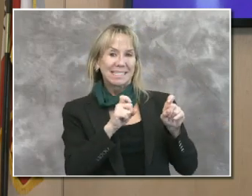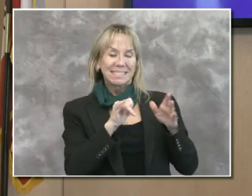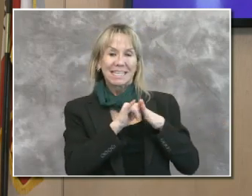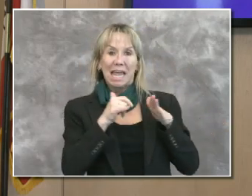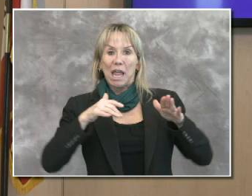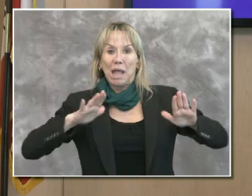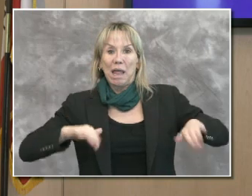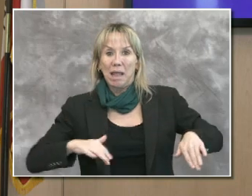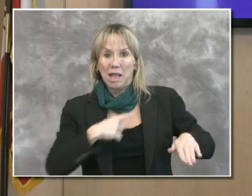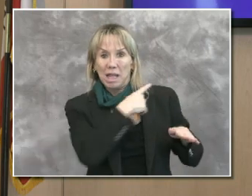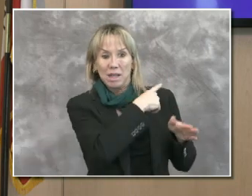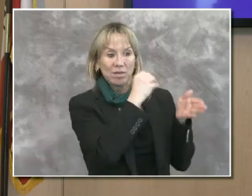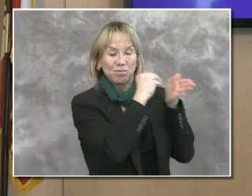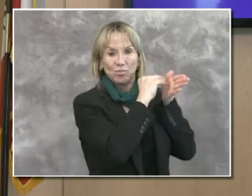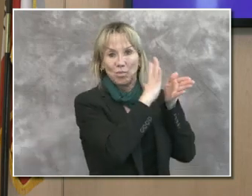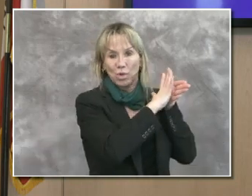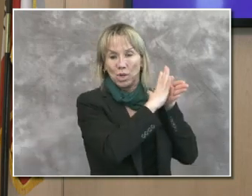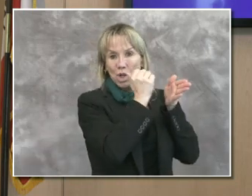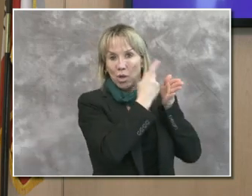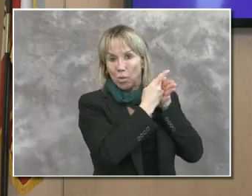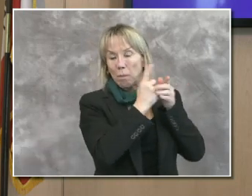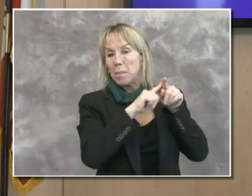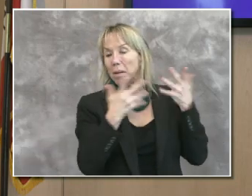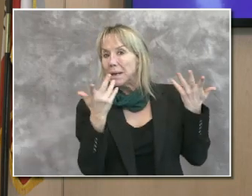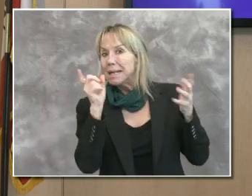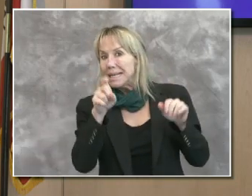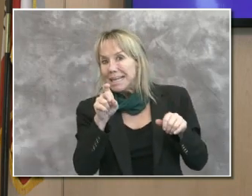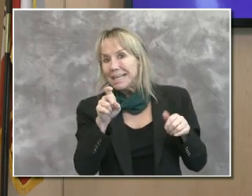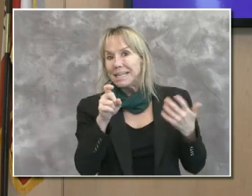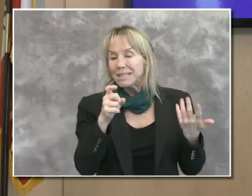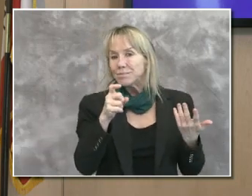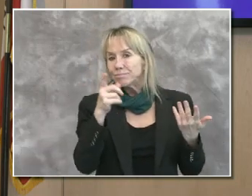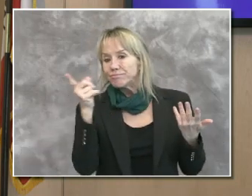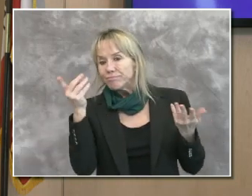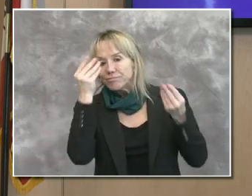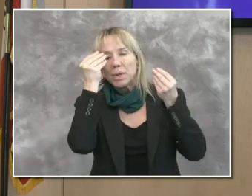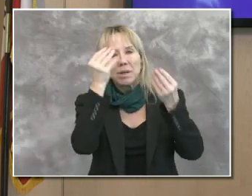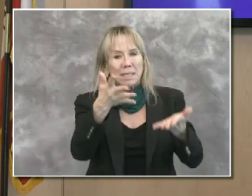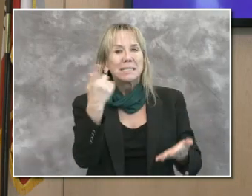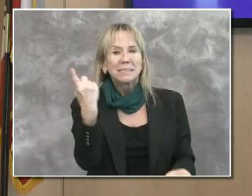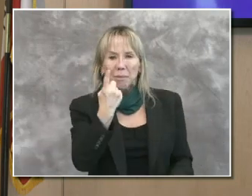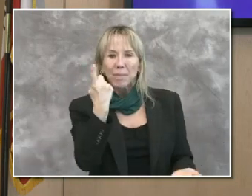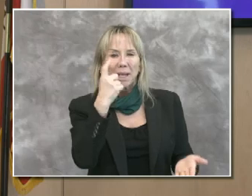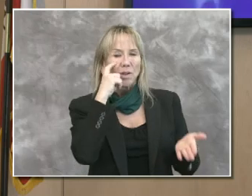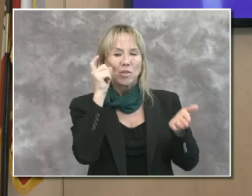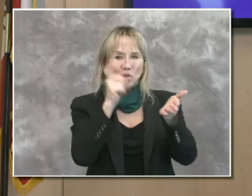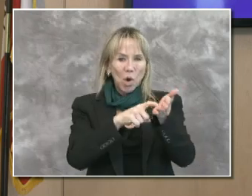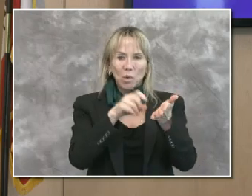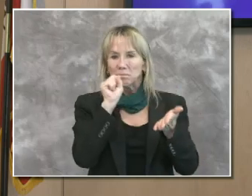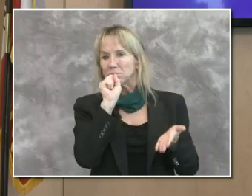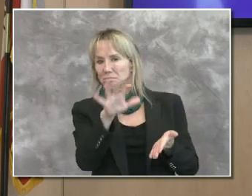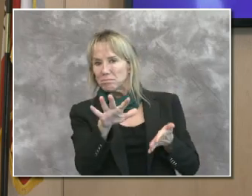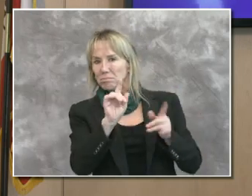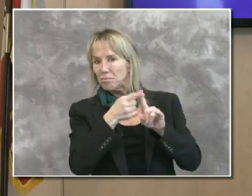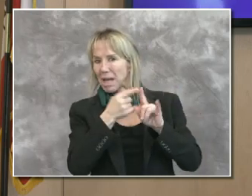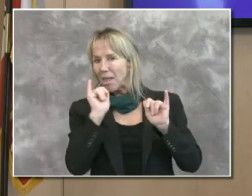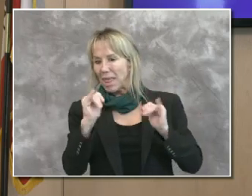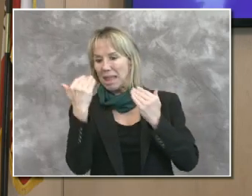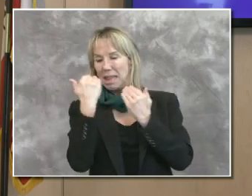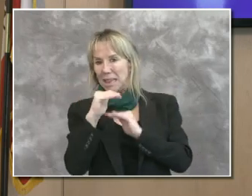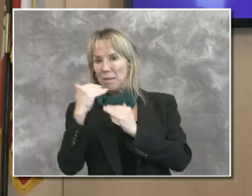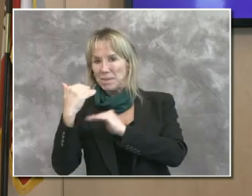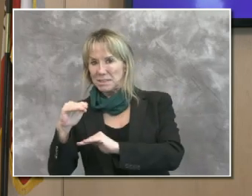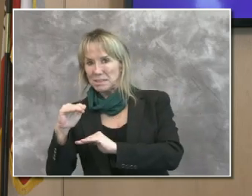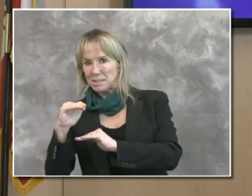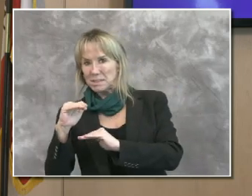EUA authorized, but they need to be provided with notice to the individuals about the limitations of